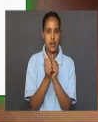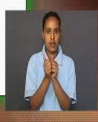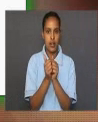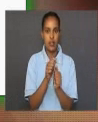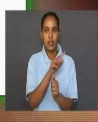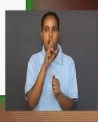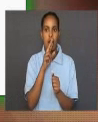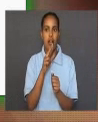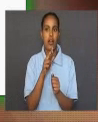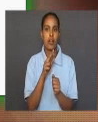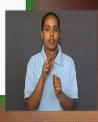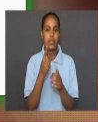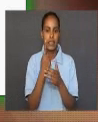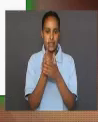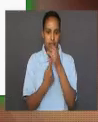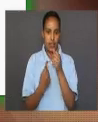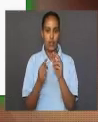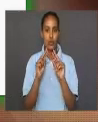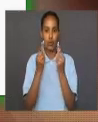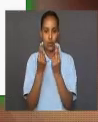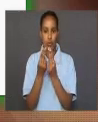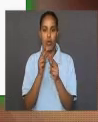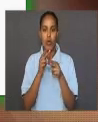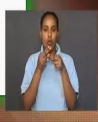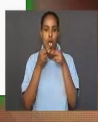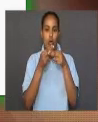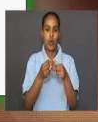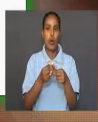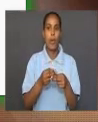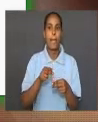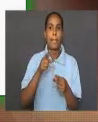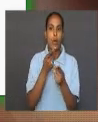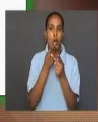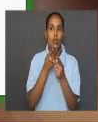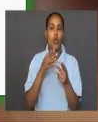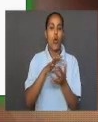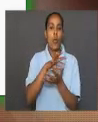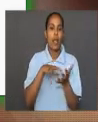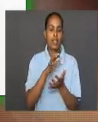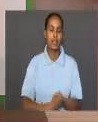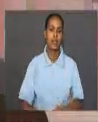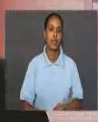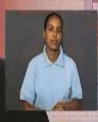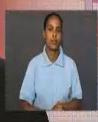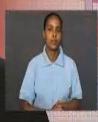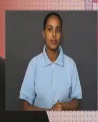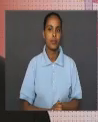they operate as a single unit called a protein complex.